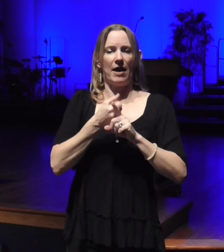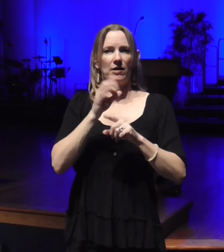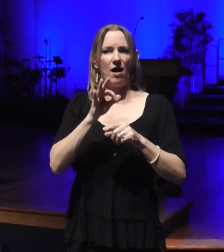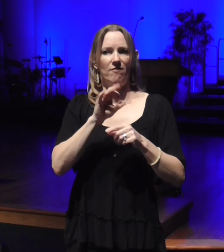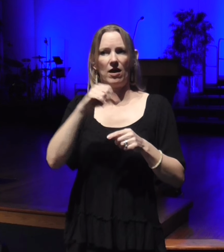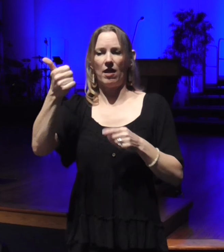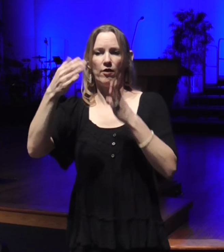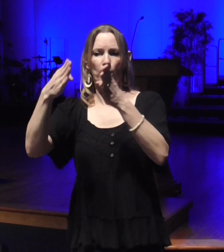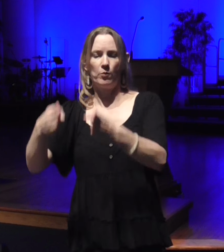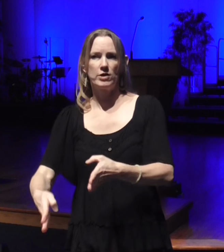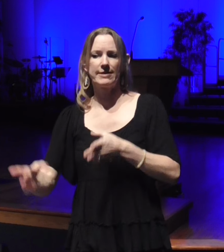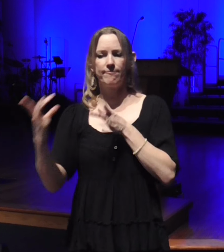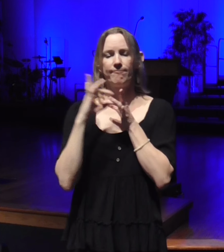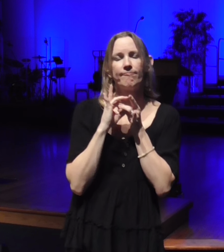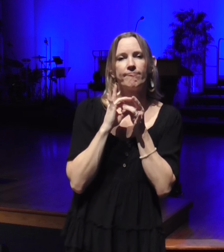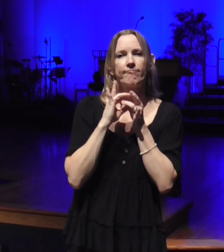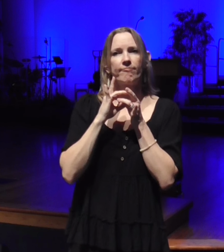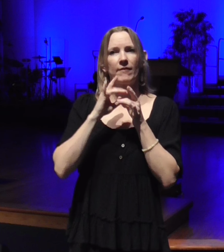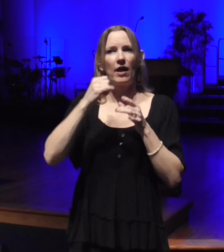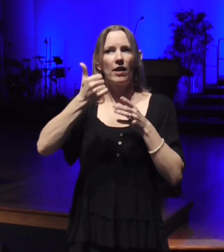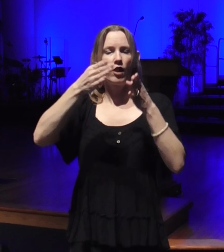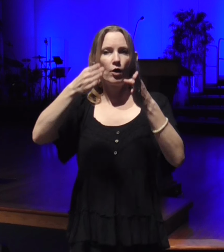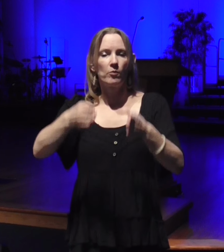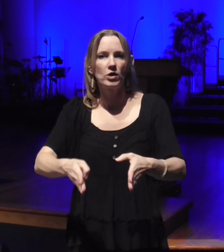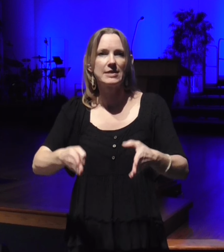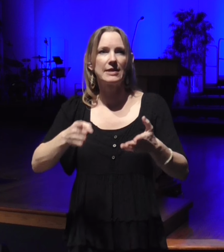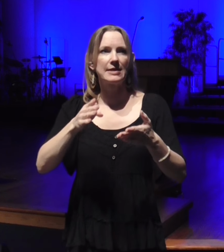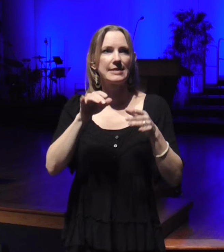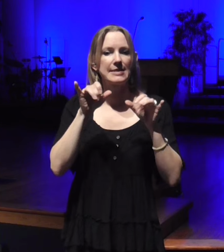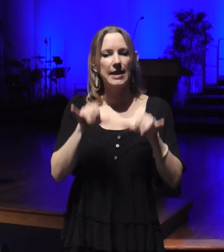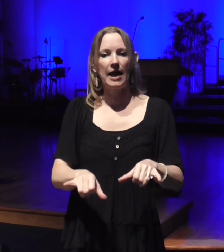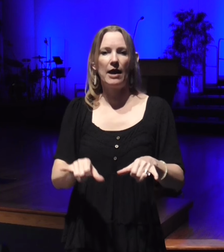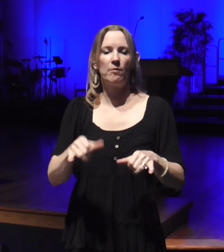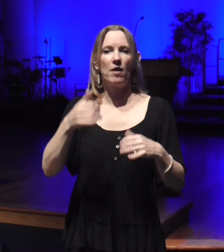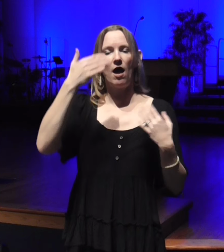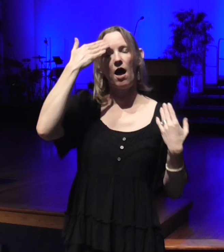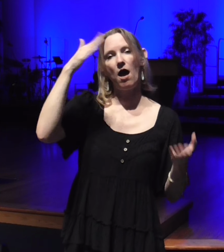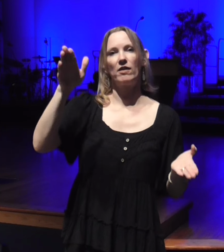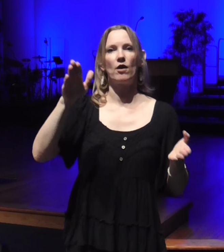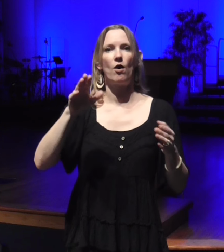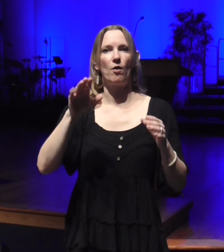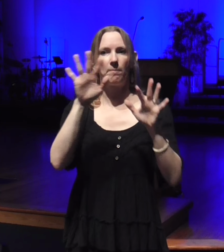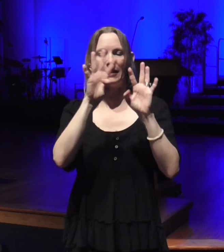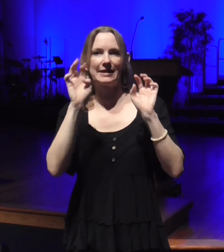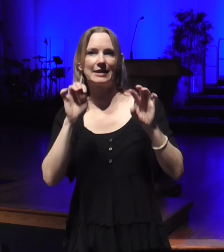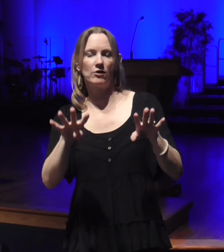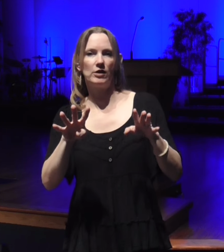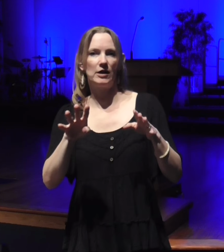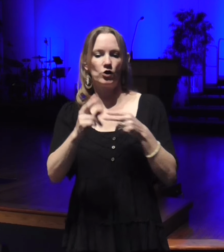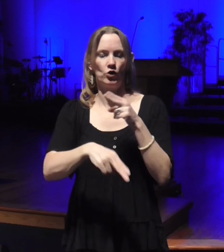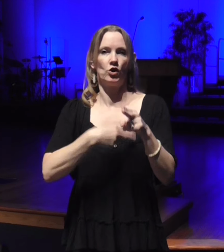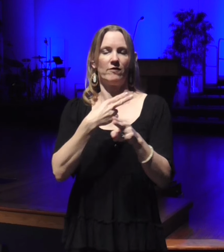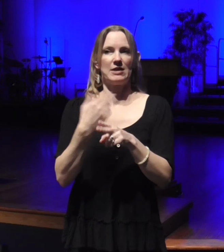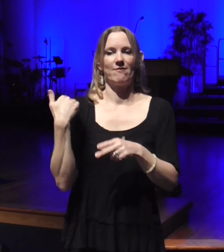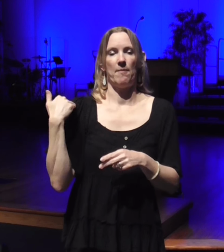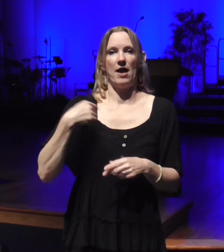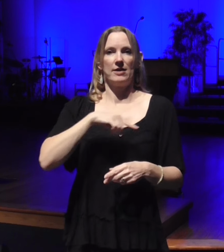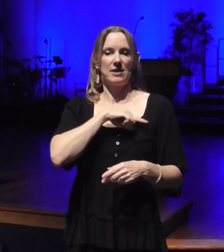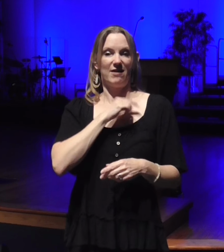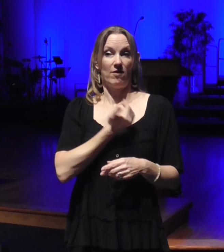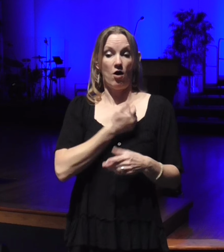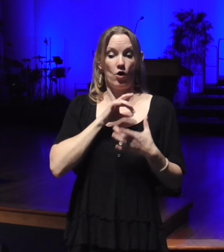compassion of another human being in the same unknown, mysterious universe we live in that reminds us of our oneness and